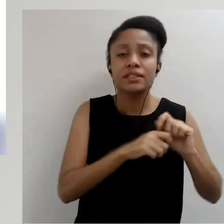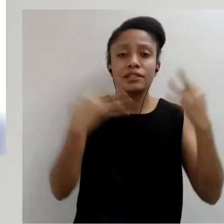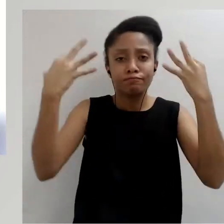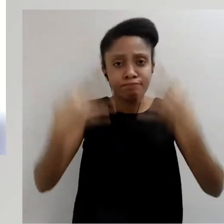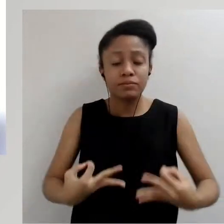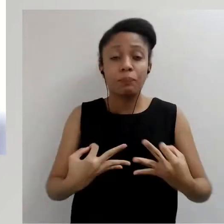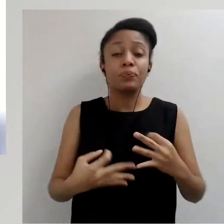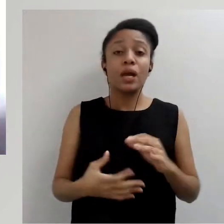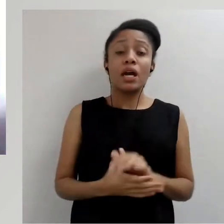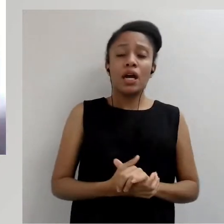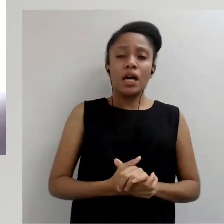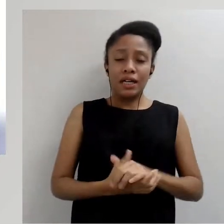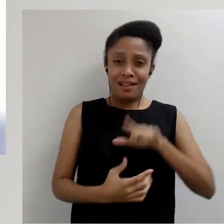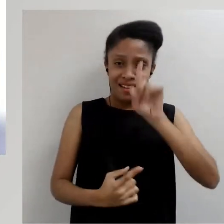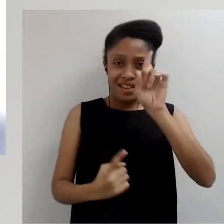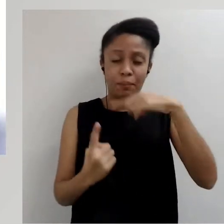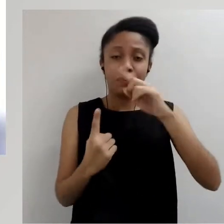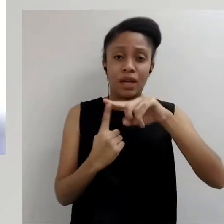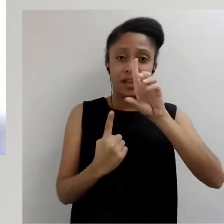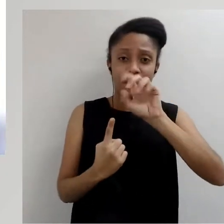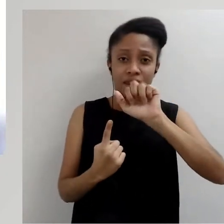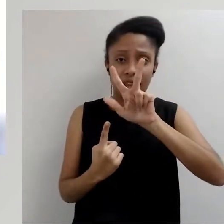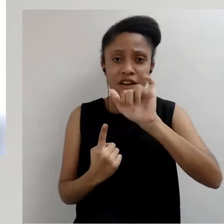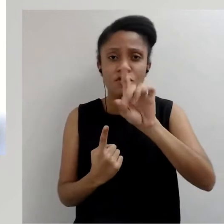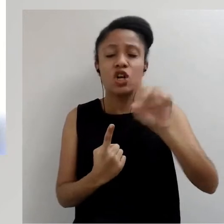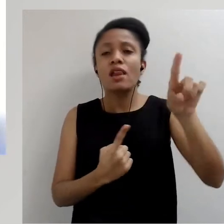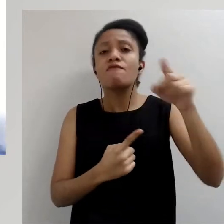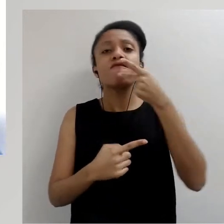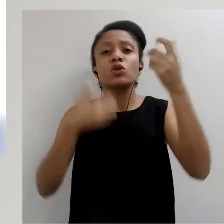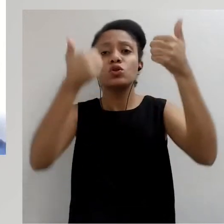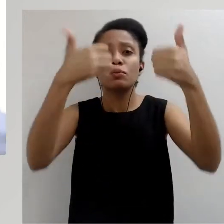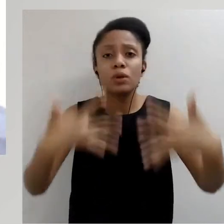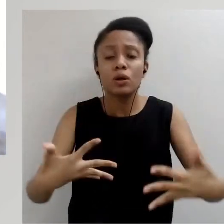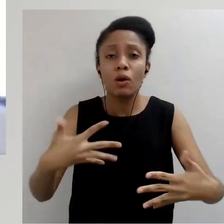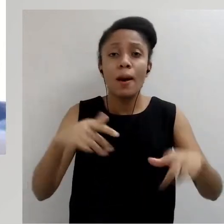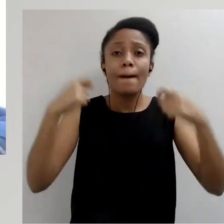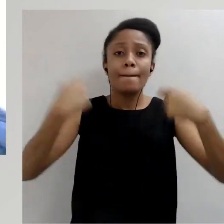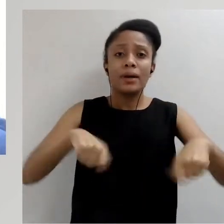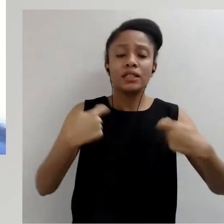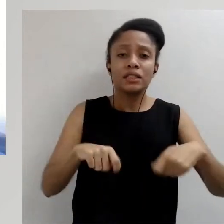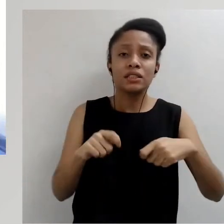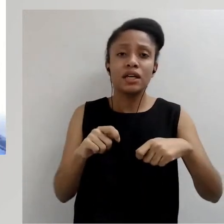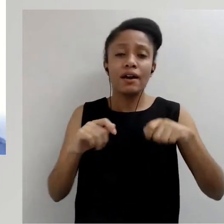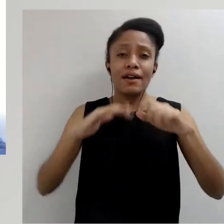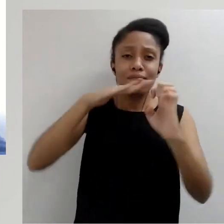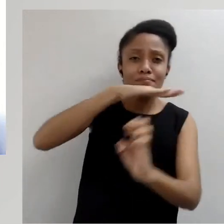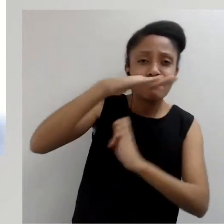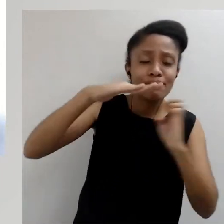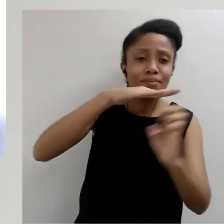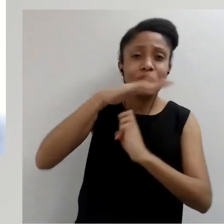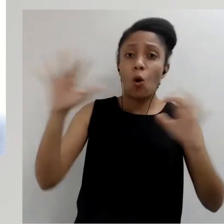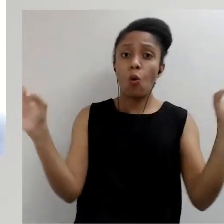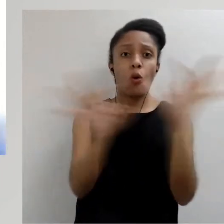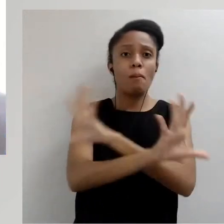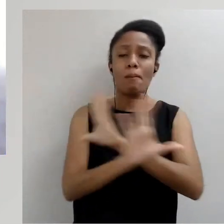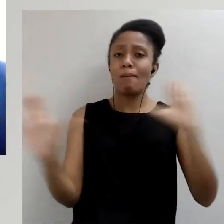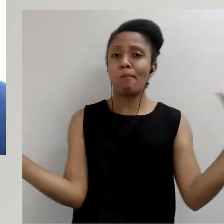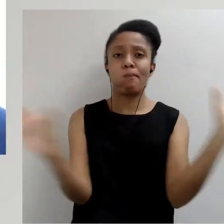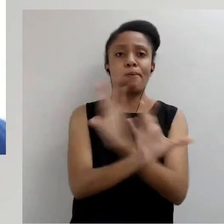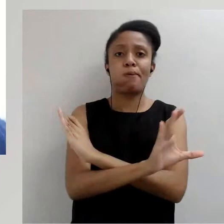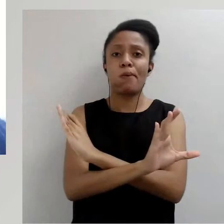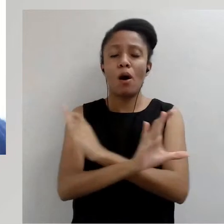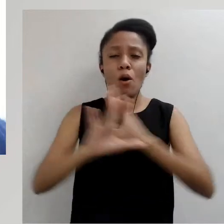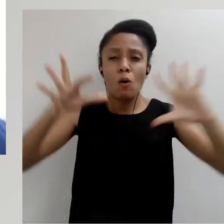be done. Mr. Dave also mentioned that we need to mount a company